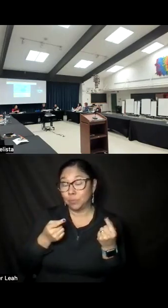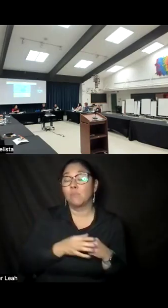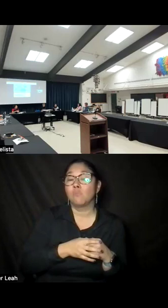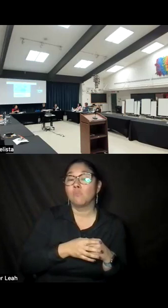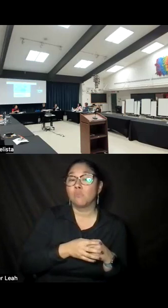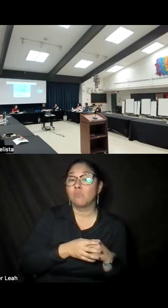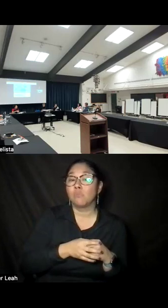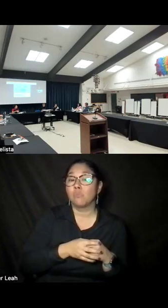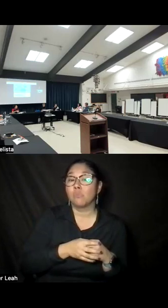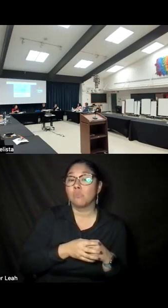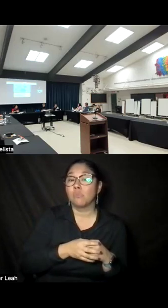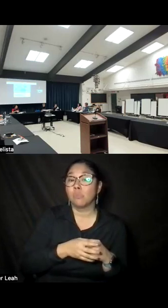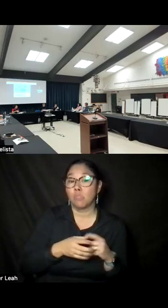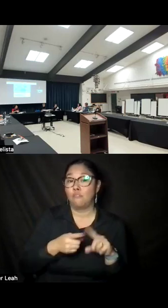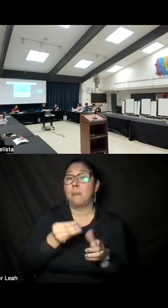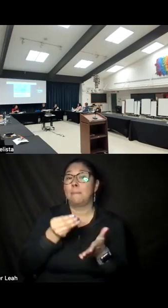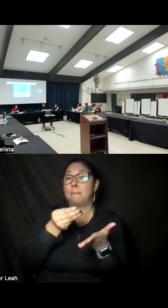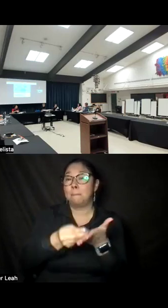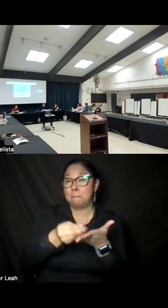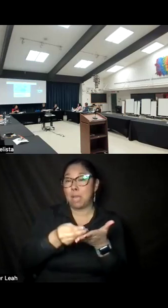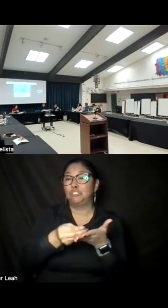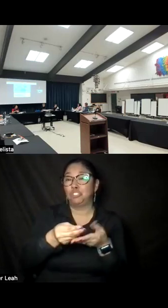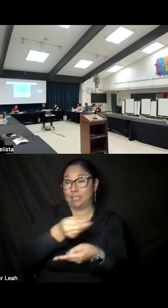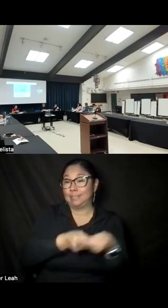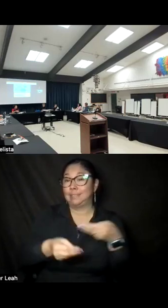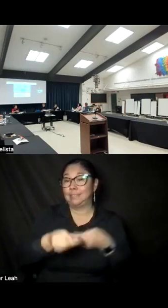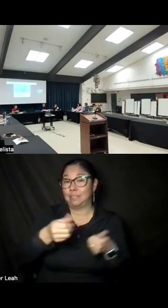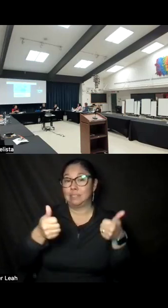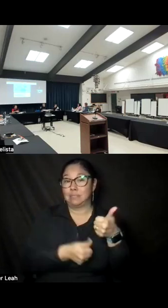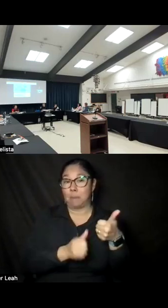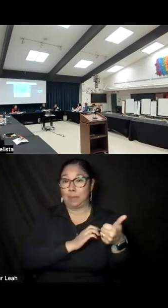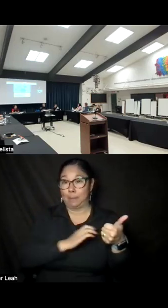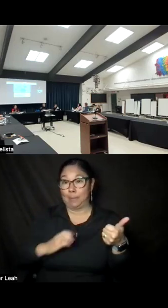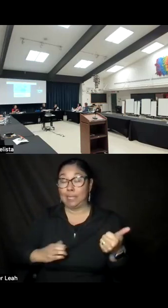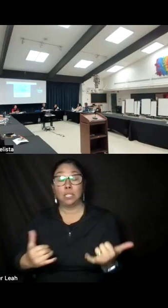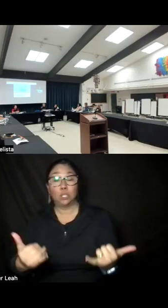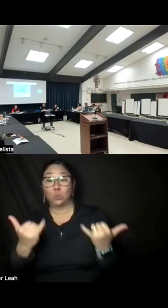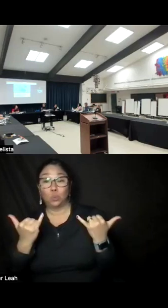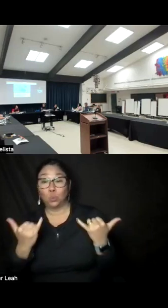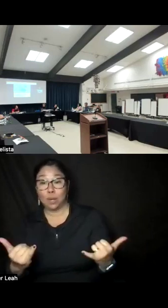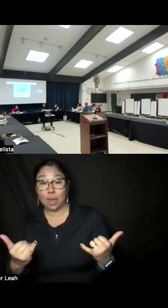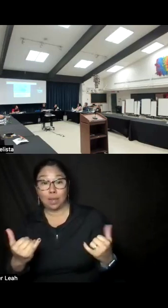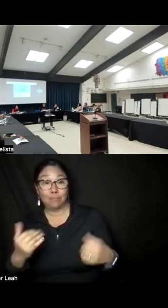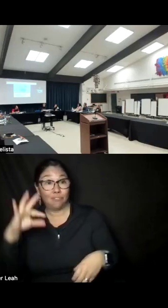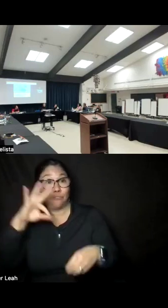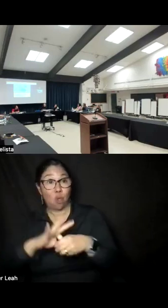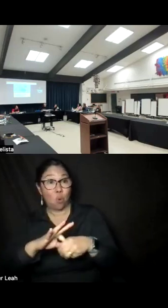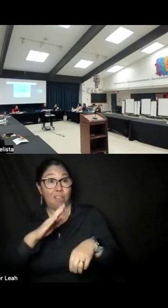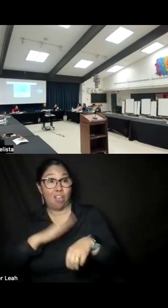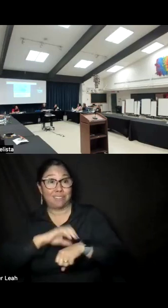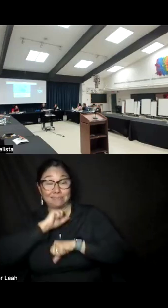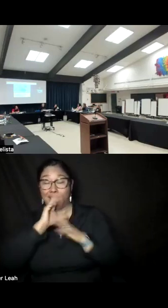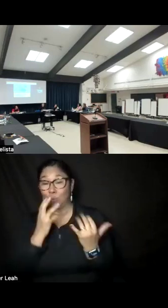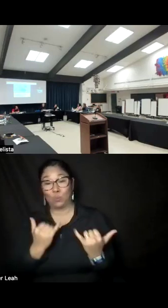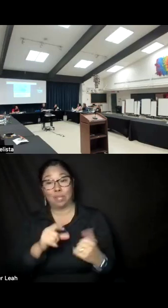is going to be from the budget subcommittee. Today, we're not voting on anything. We want to